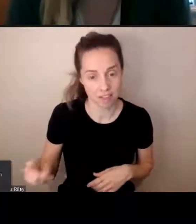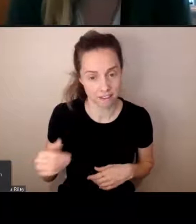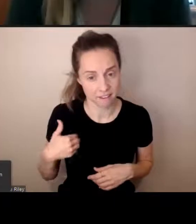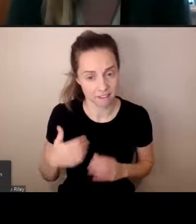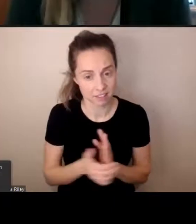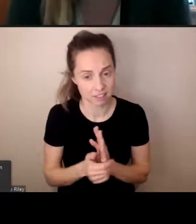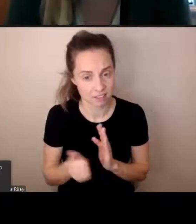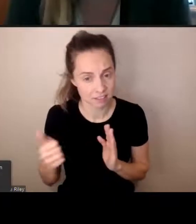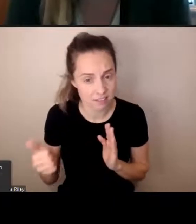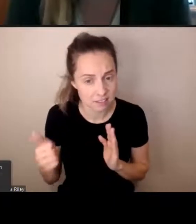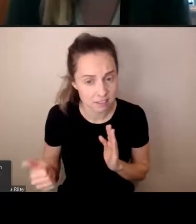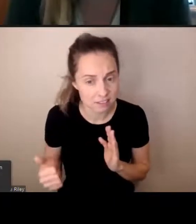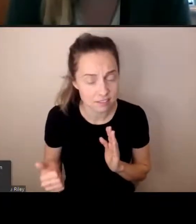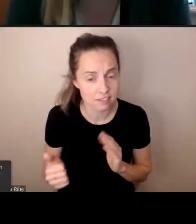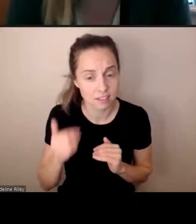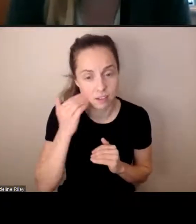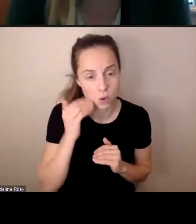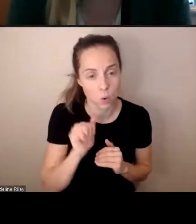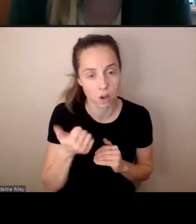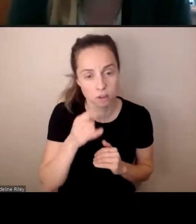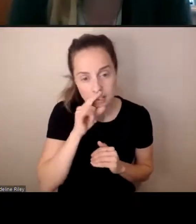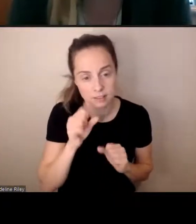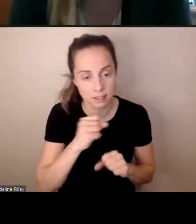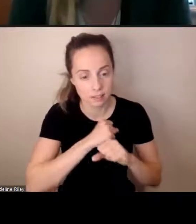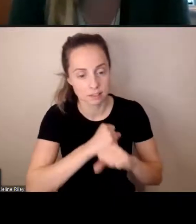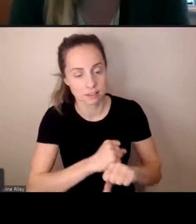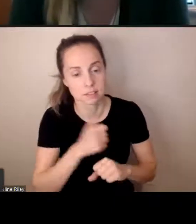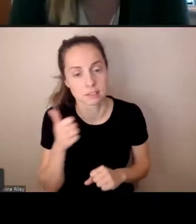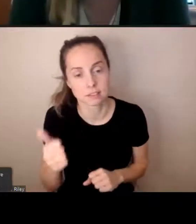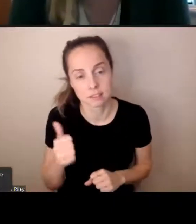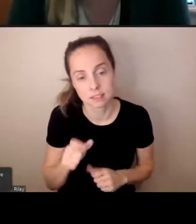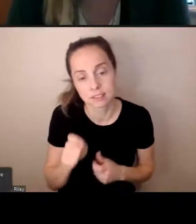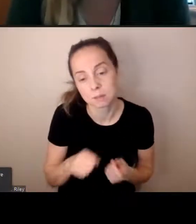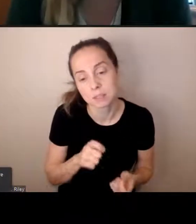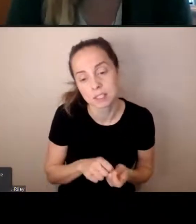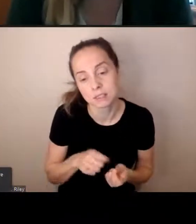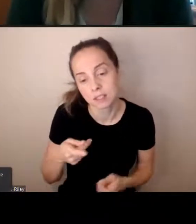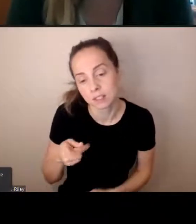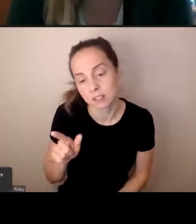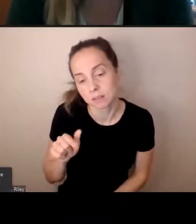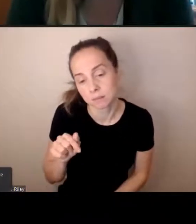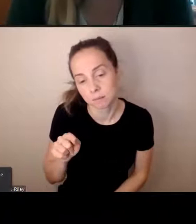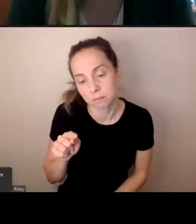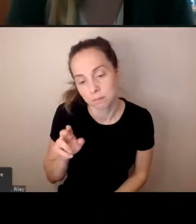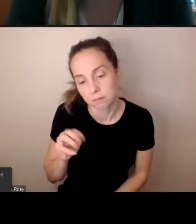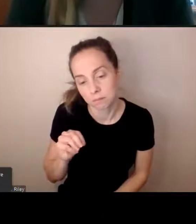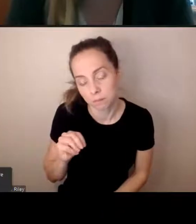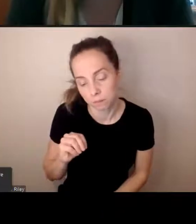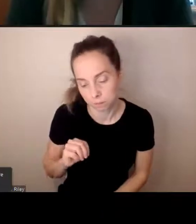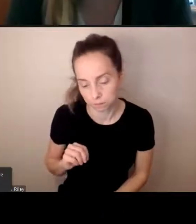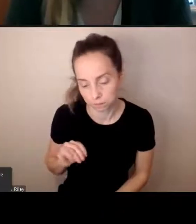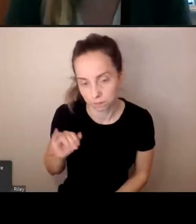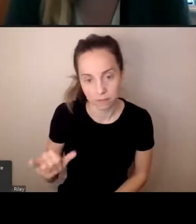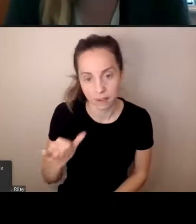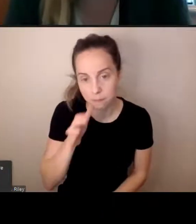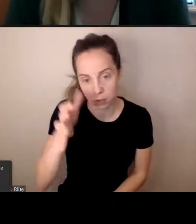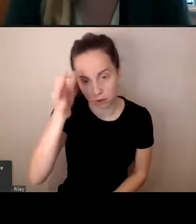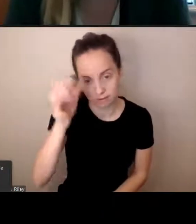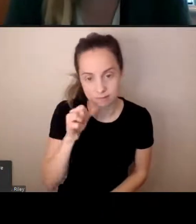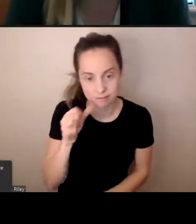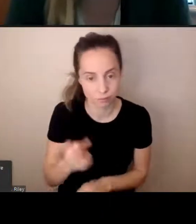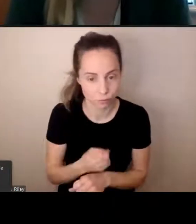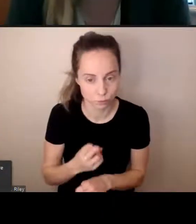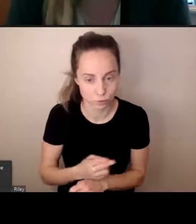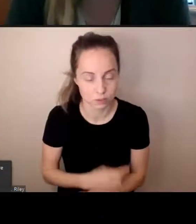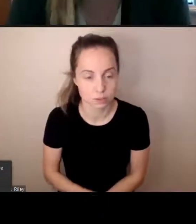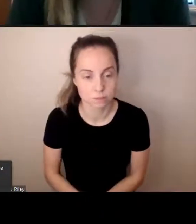themselves to know how their kids can protect themselves, especially if they're on a platform that the parent is not on. You know, my kids